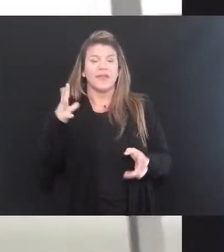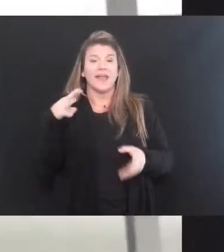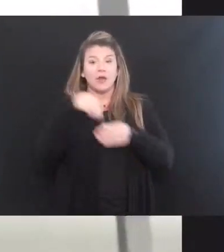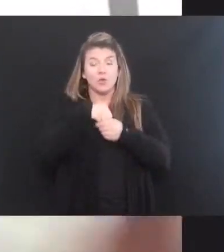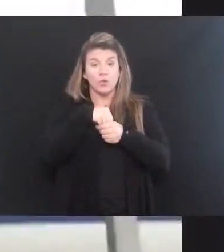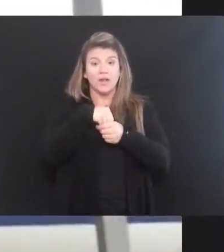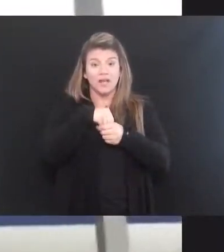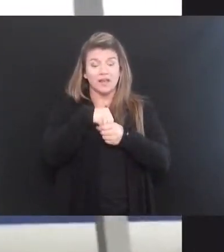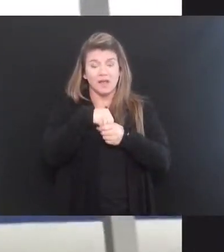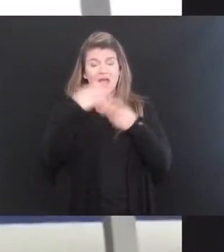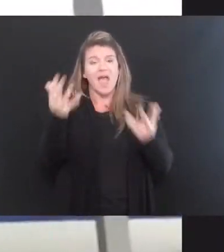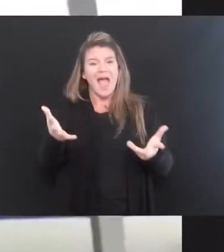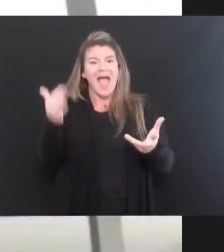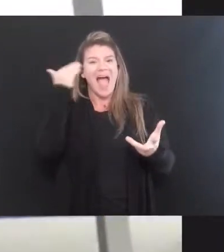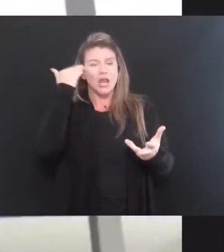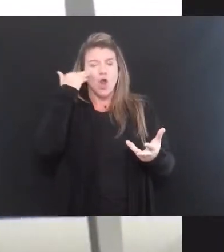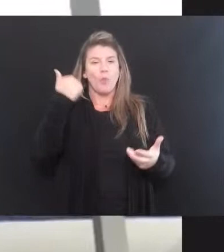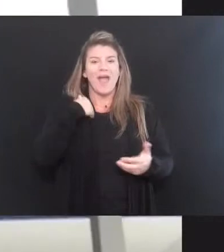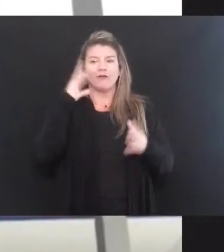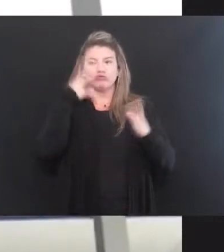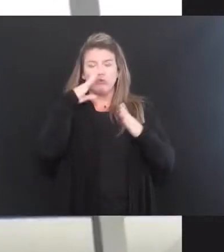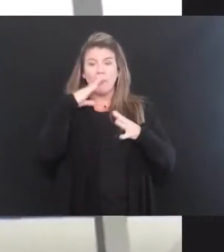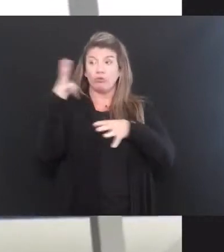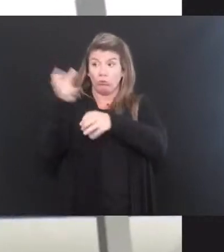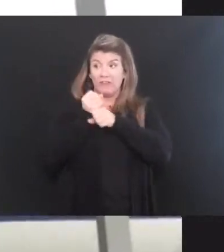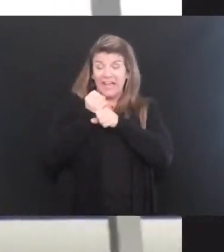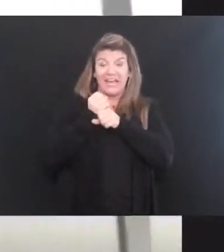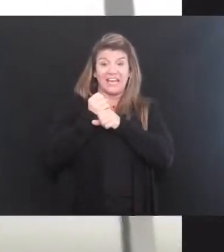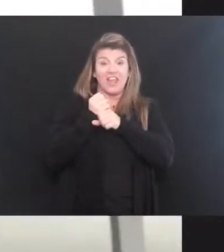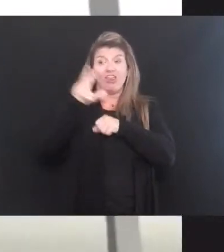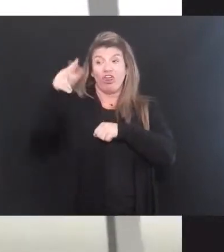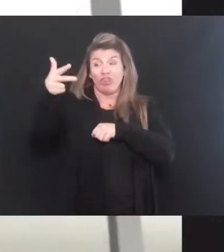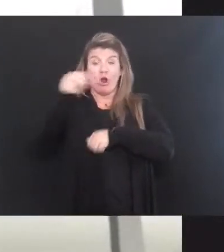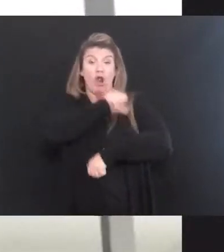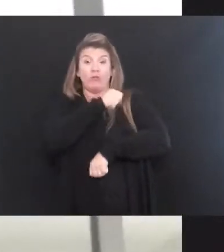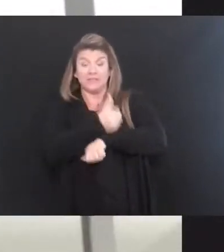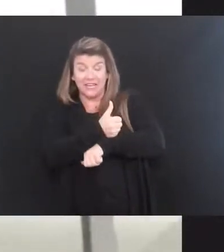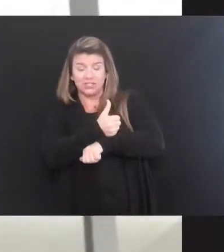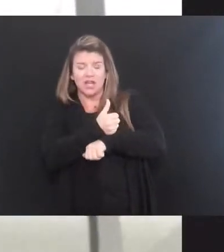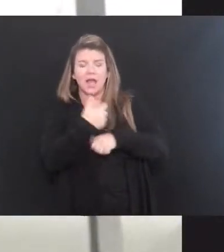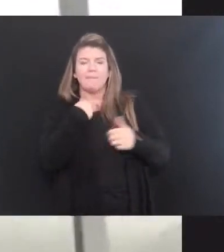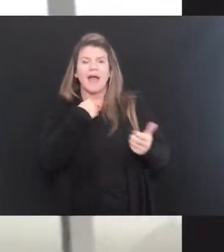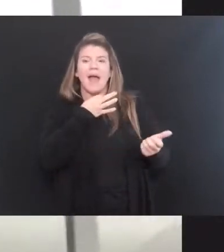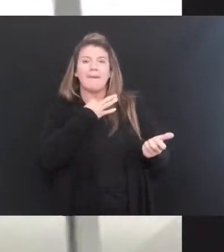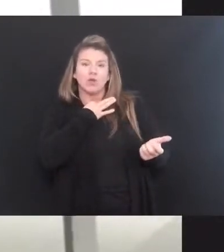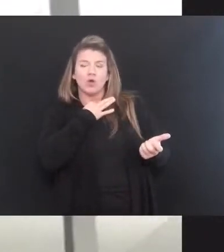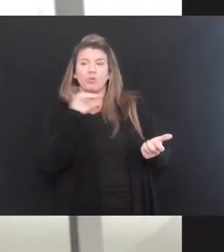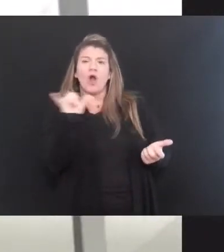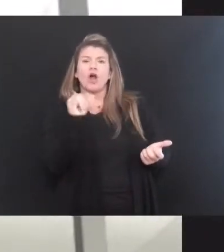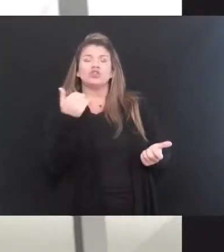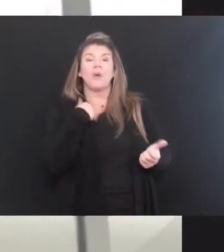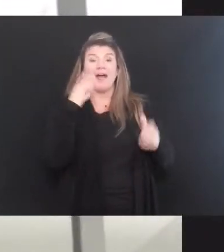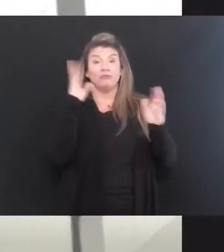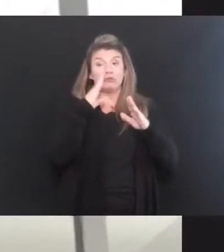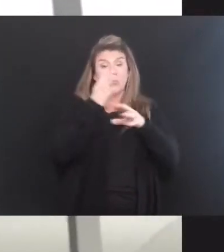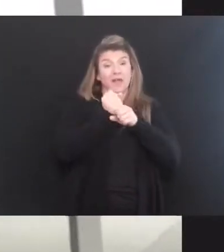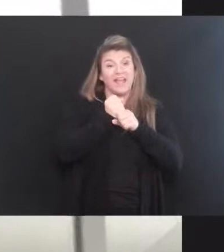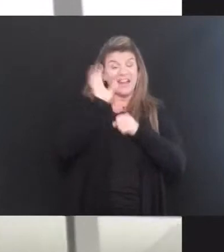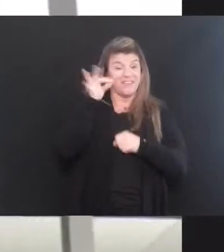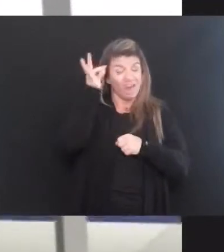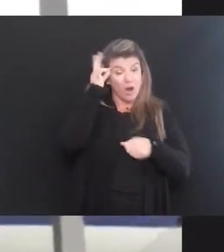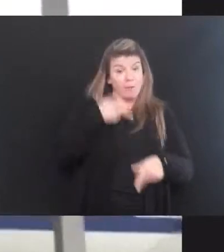including, I know we had trouble getting authorization for the 3rd doses, but I'm hearing that we're also having trouble getting federal permission